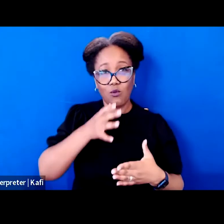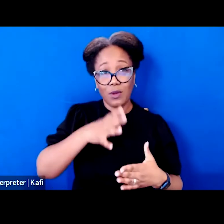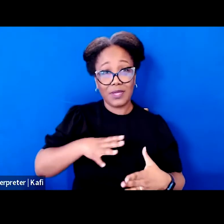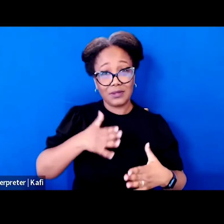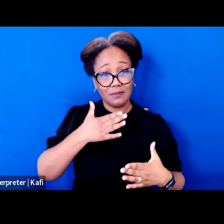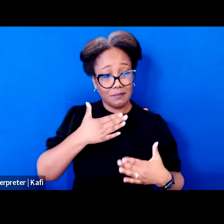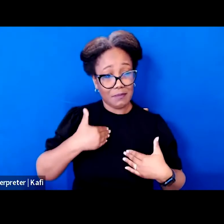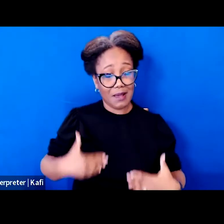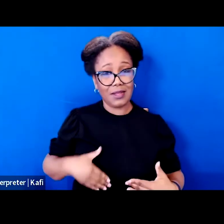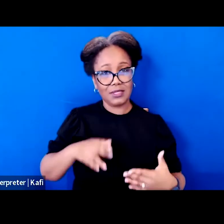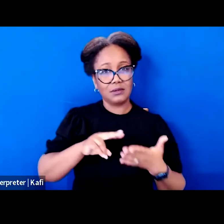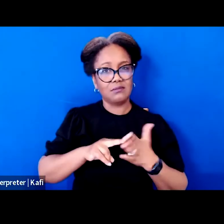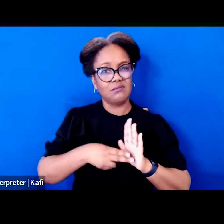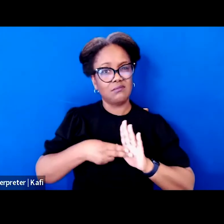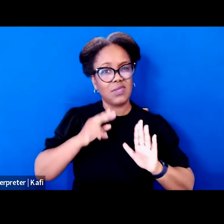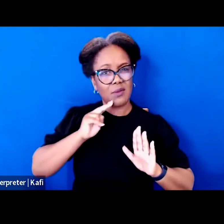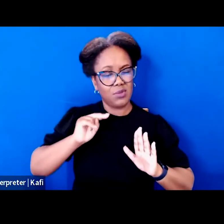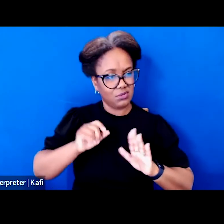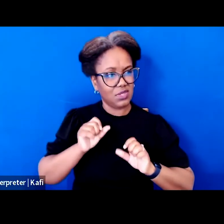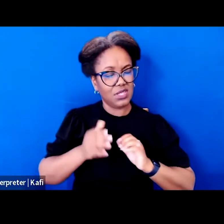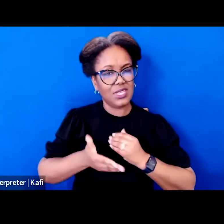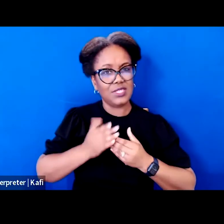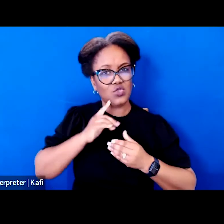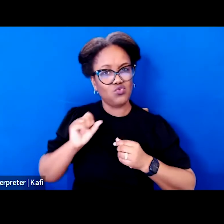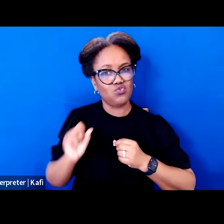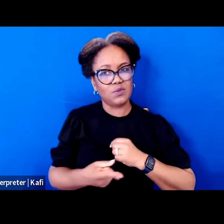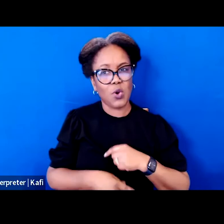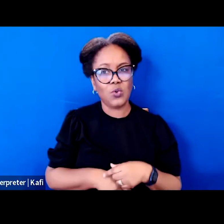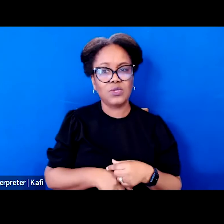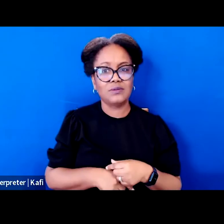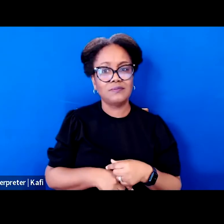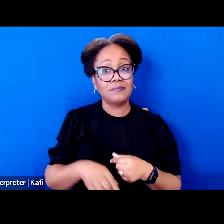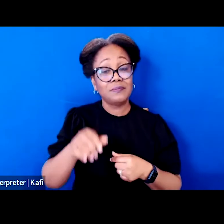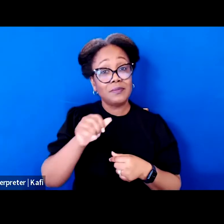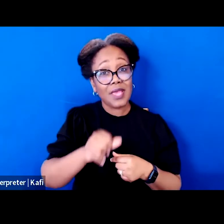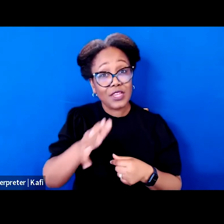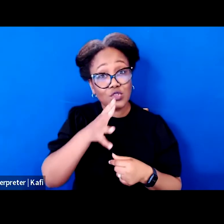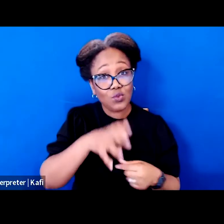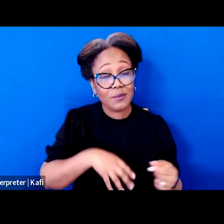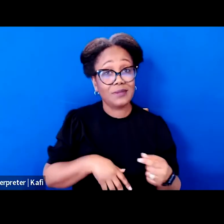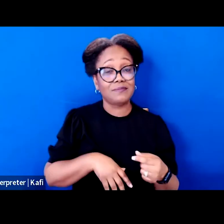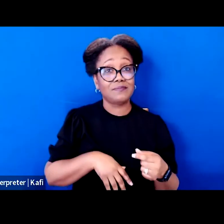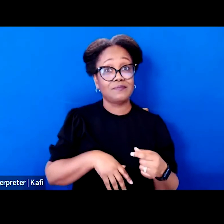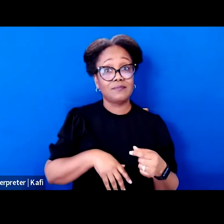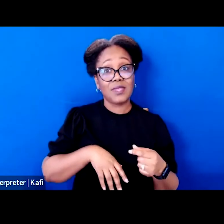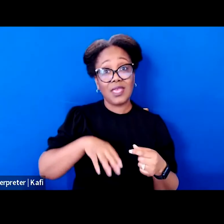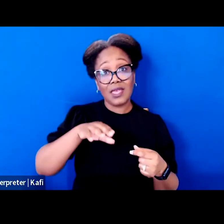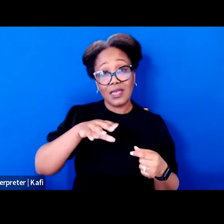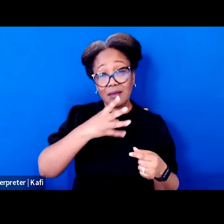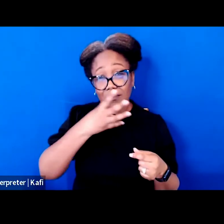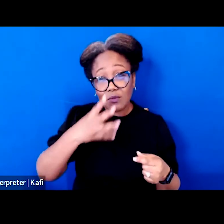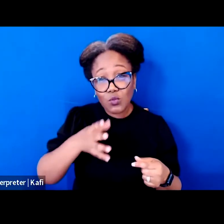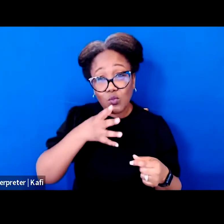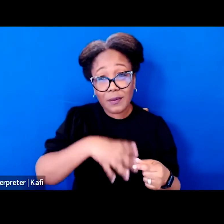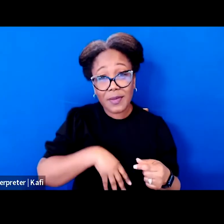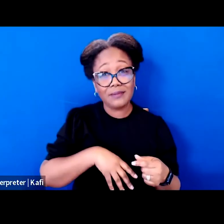Asian massage workers and Asian sex workers. That happened on March 16th. March 16th also